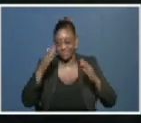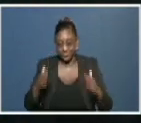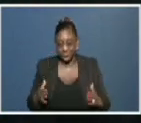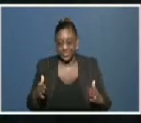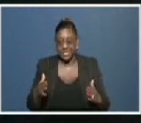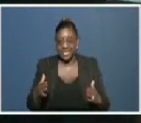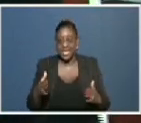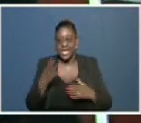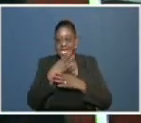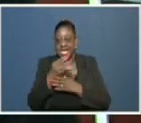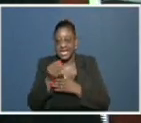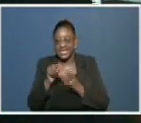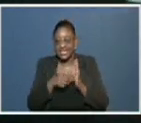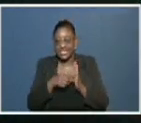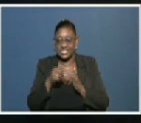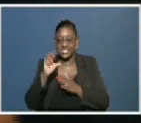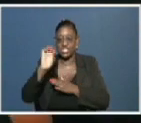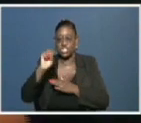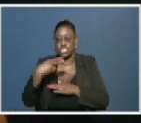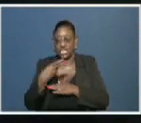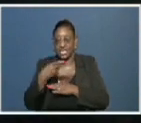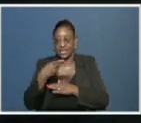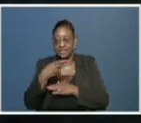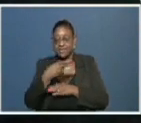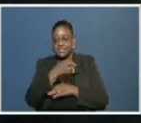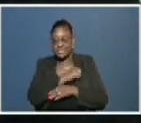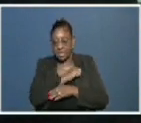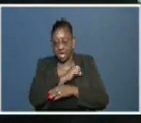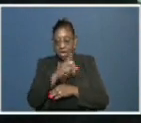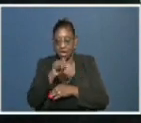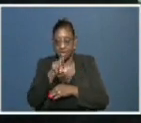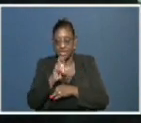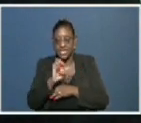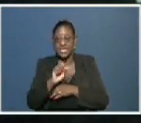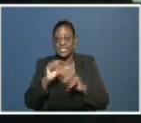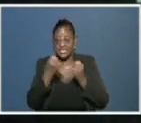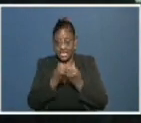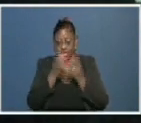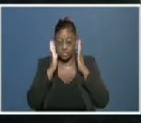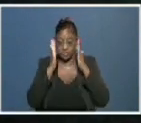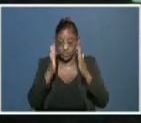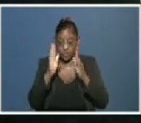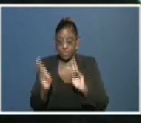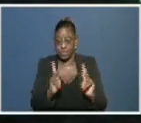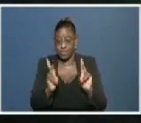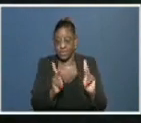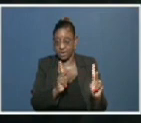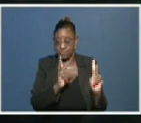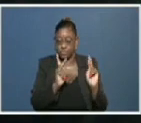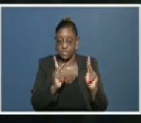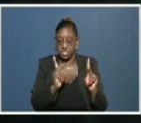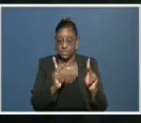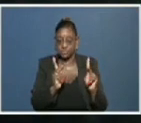the plays that's featured in this year's Shakespeare in Paradise Festival. Burrows says he and the team are fully focused on preparations for this year's